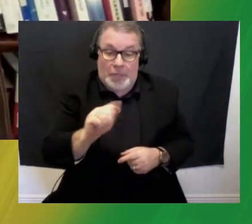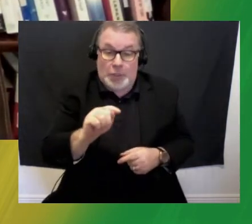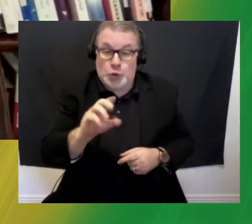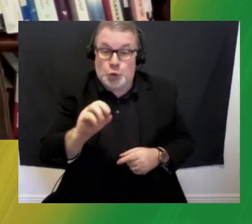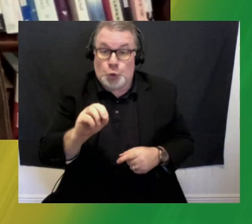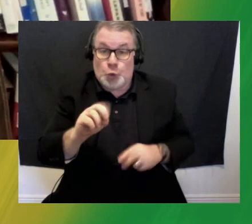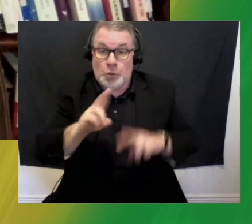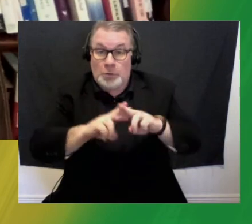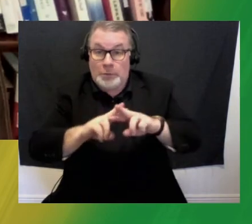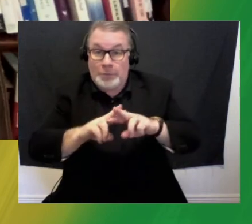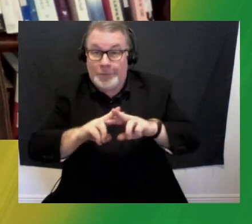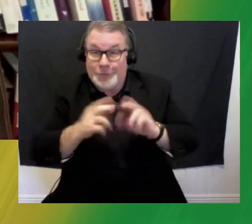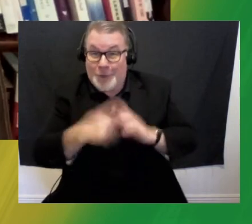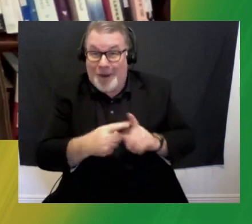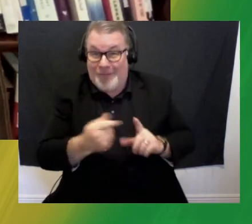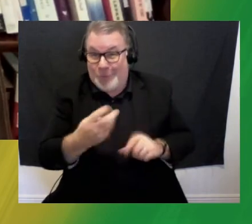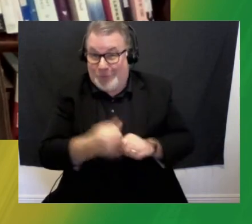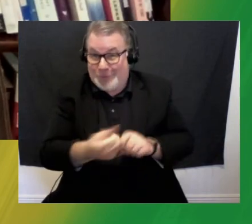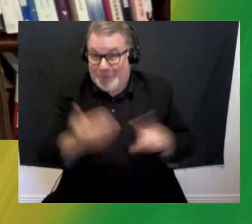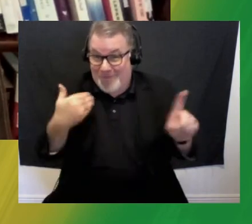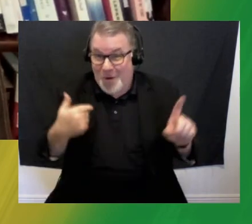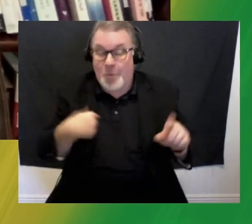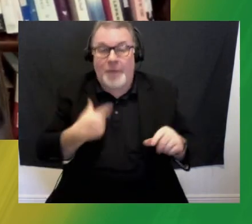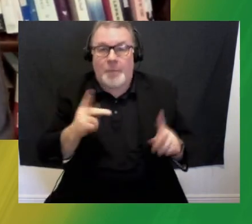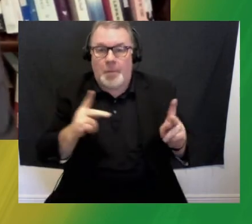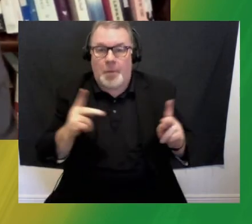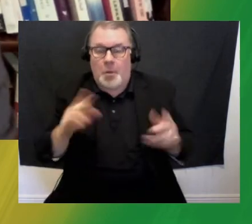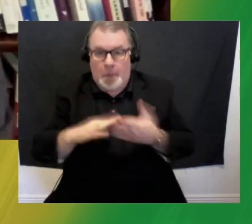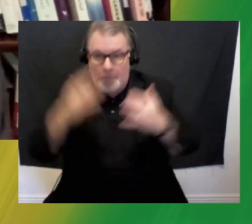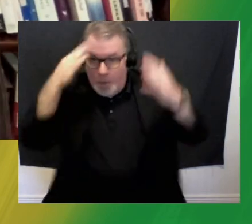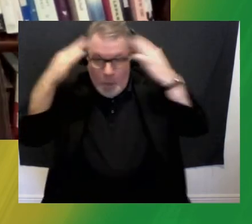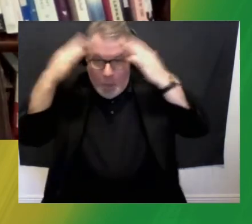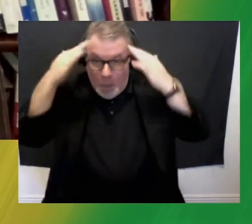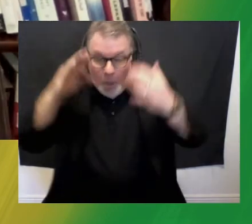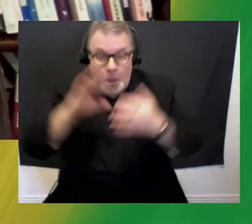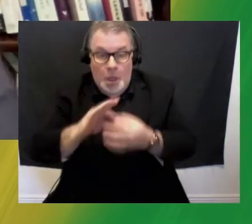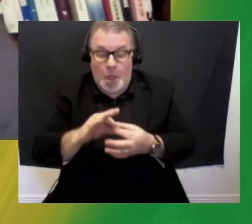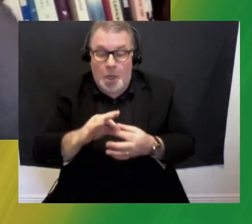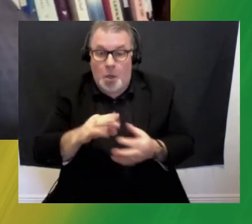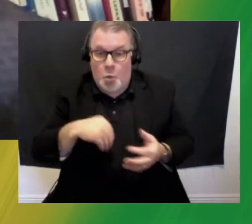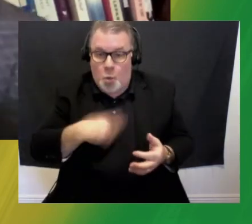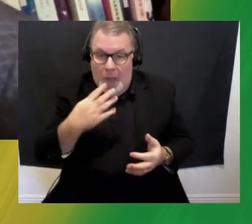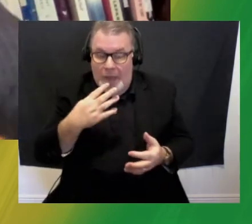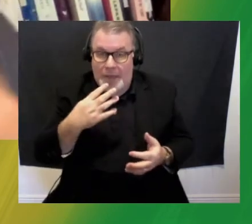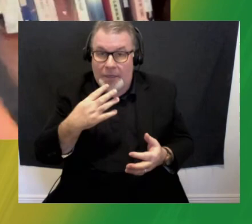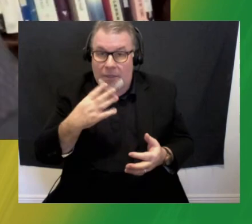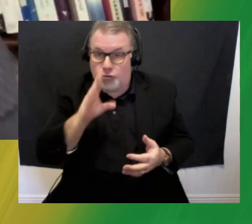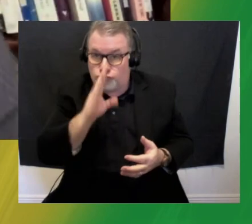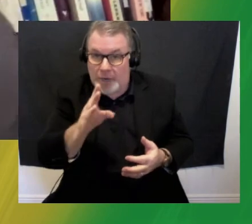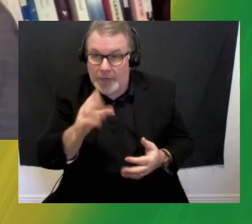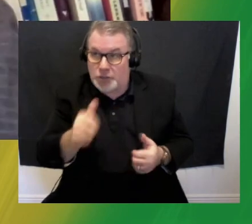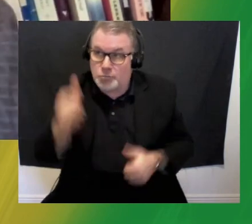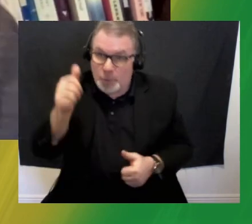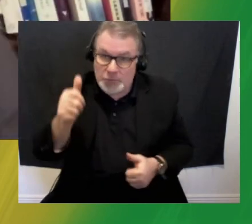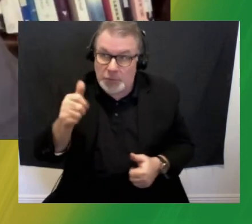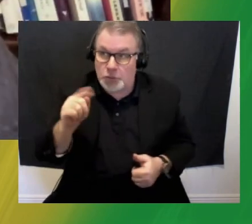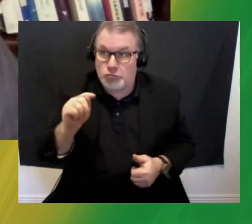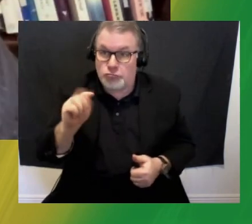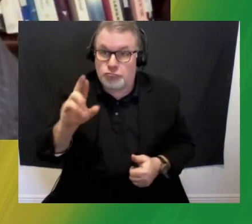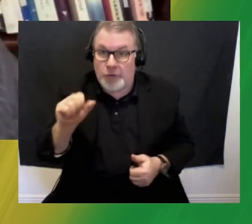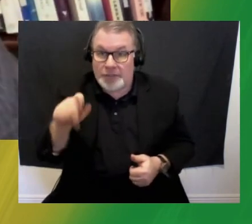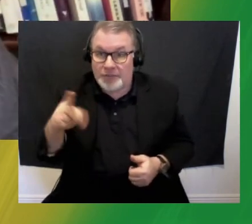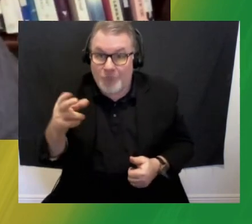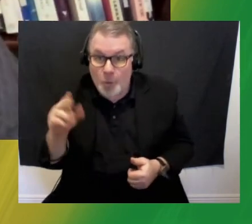before that, right? Just like we've had people coming into consciousness around straight supremacy and transphobia, and that is fantastic. But when you come